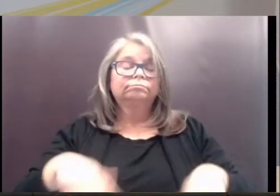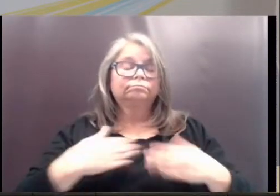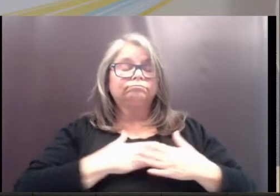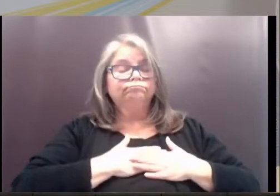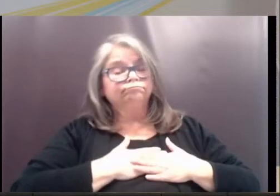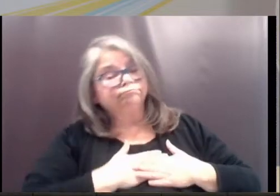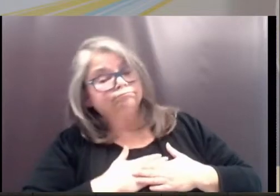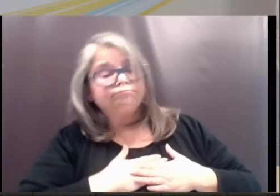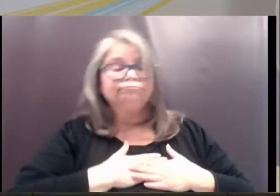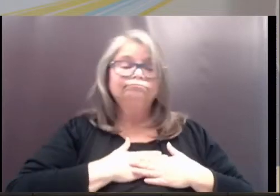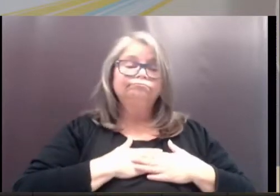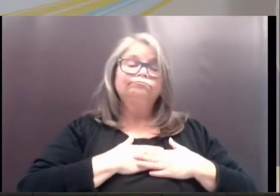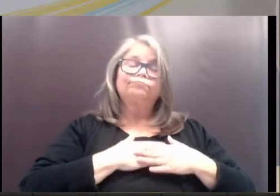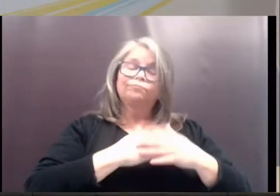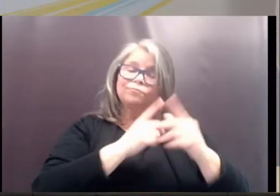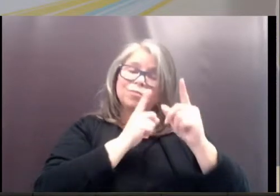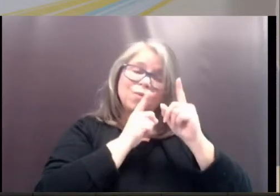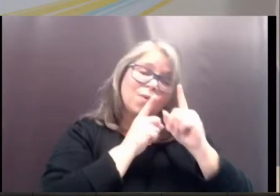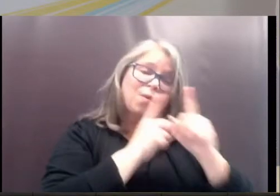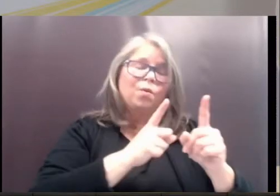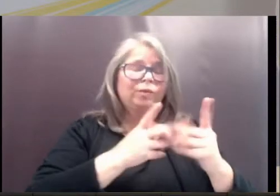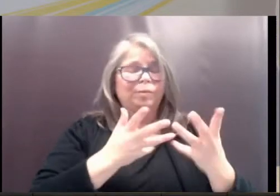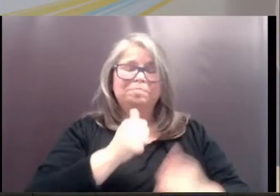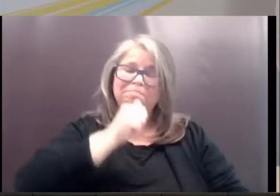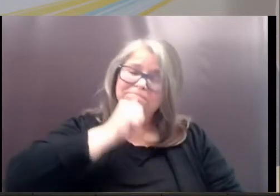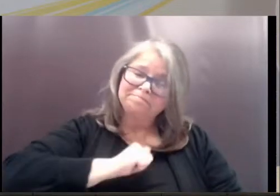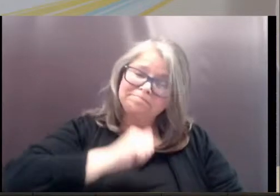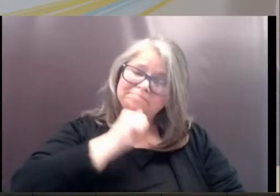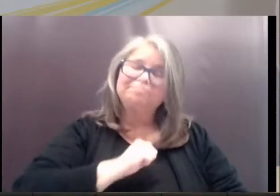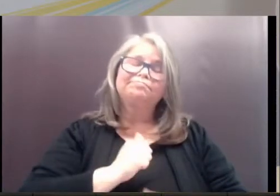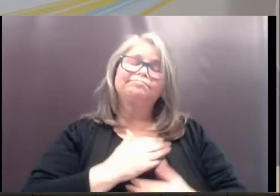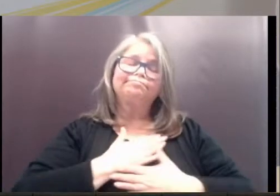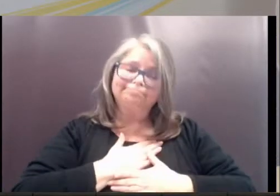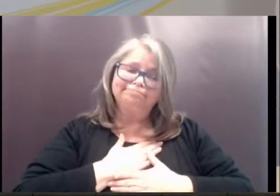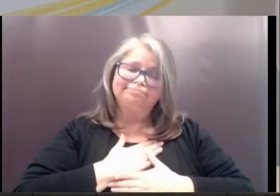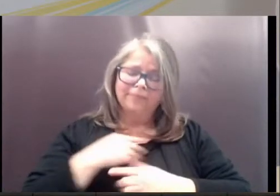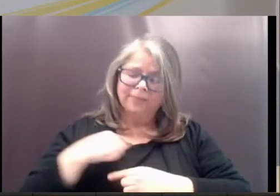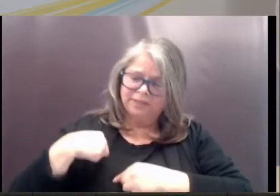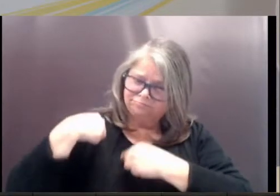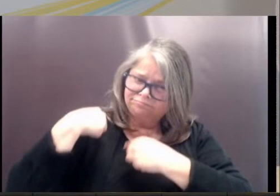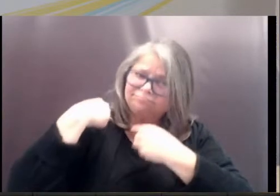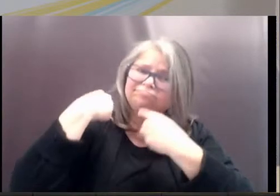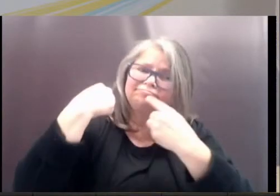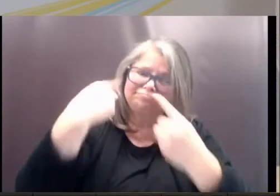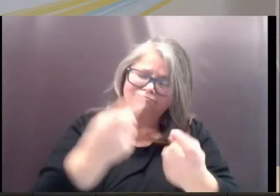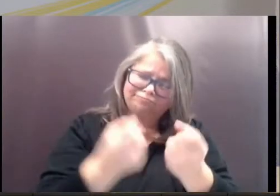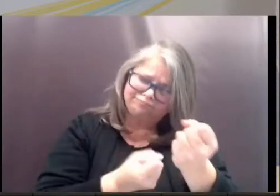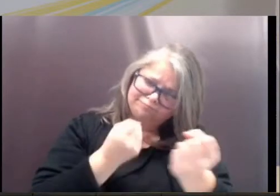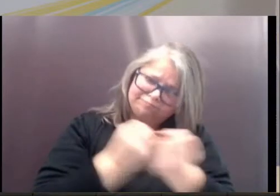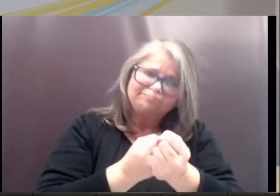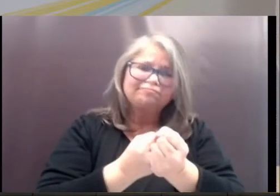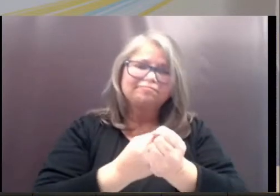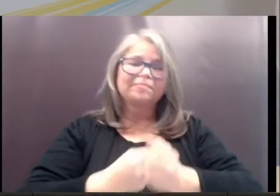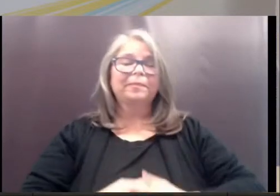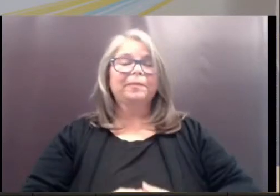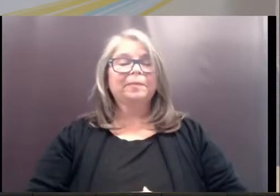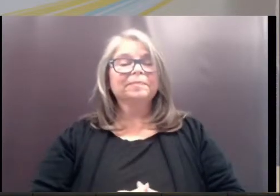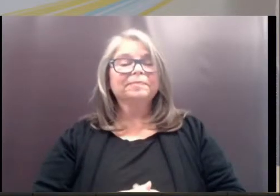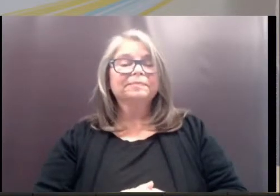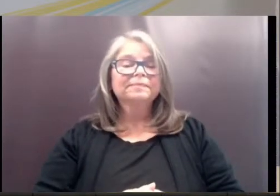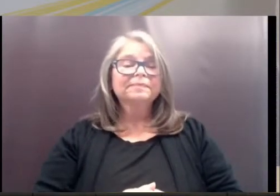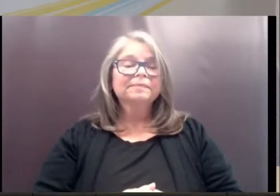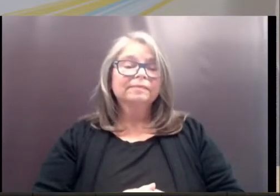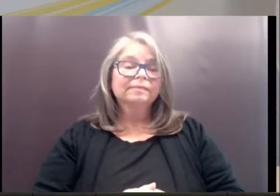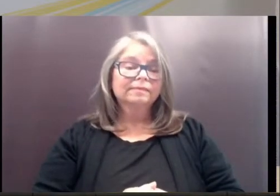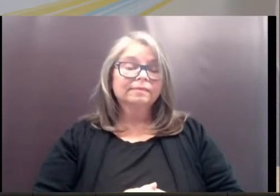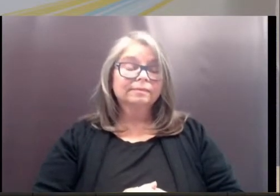patience, and kindness on every step of this COVID-19 journey. As we stand together by staying